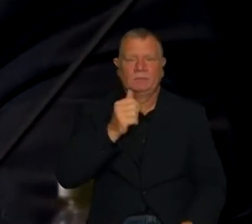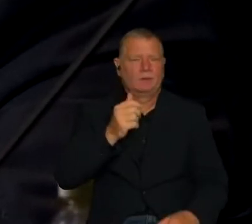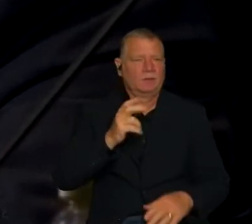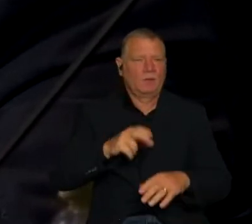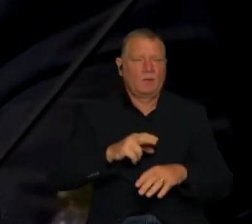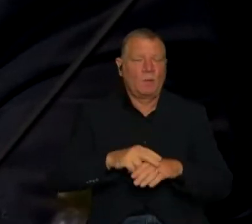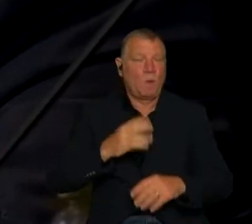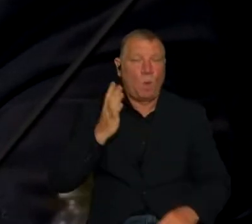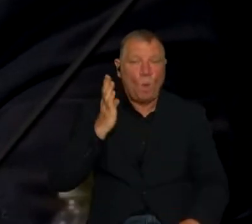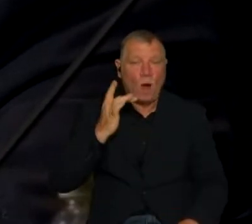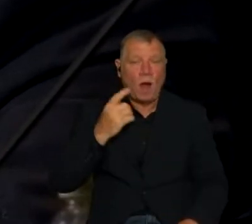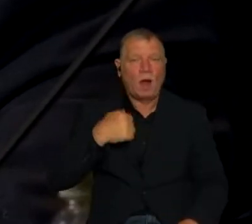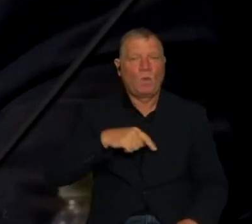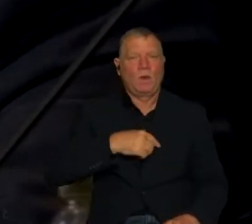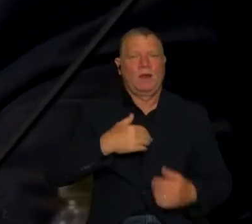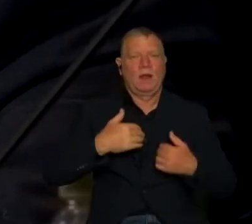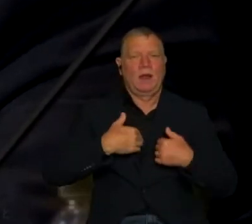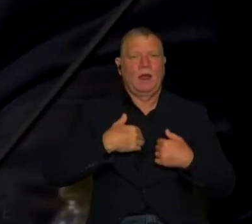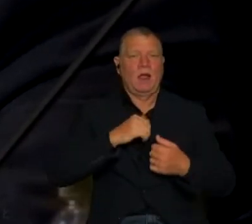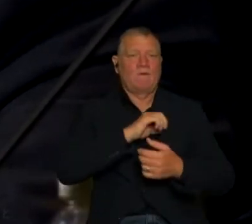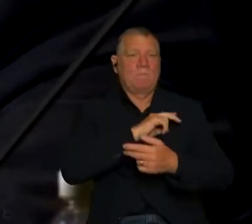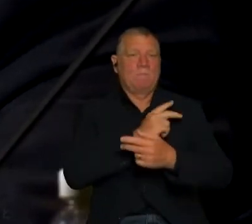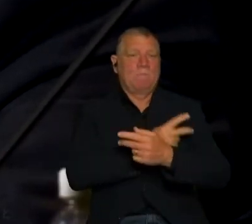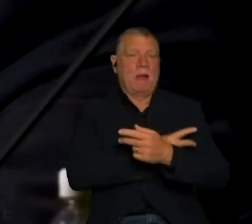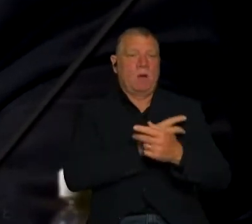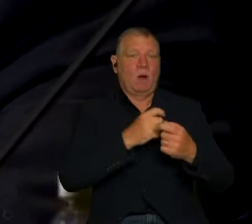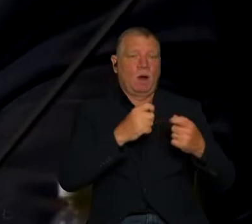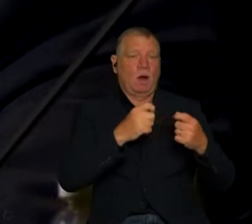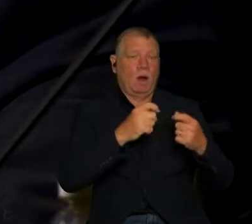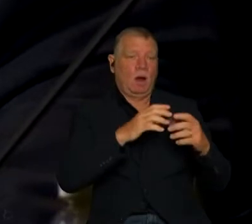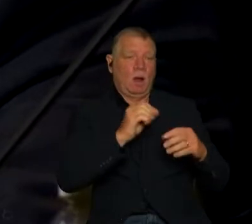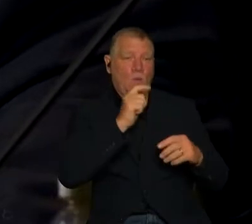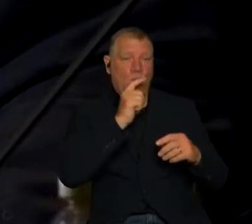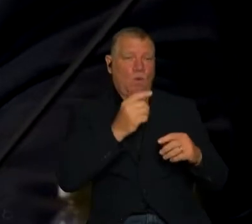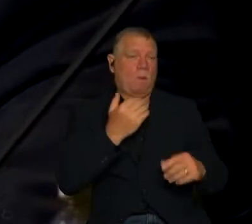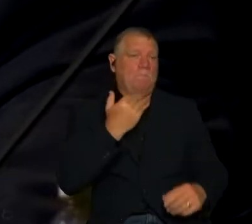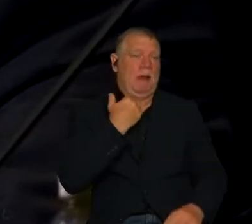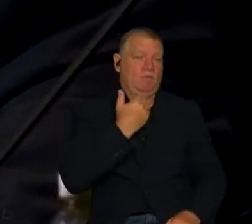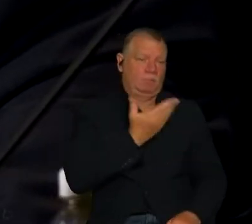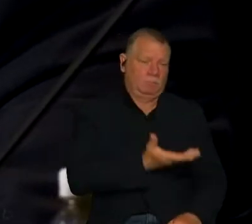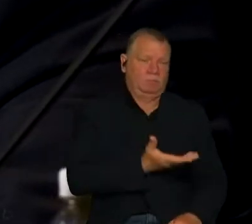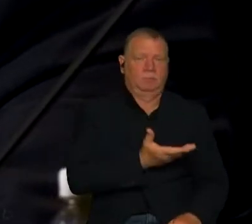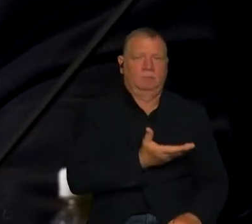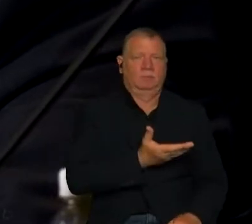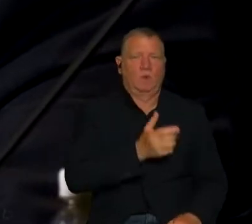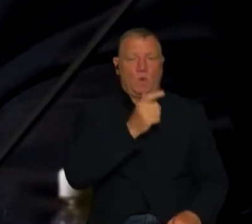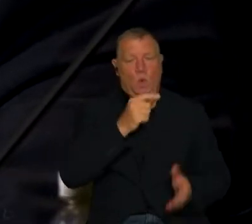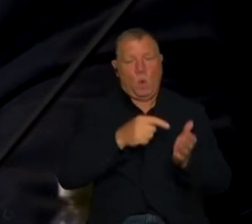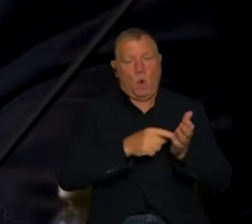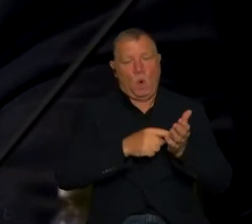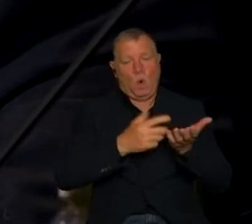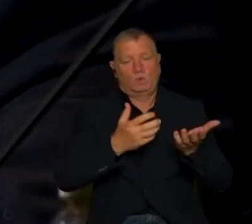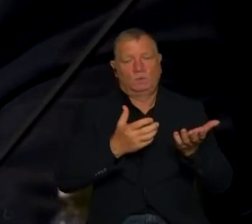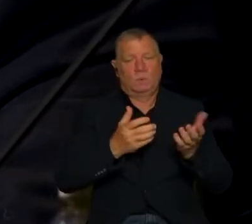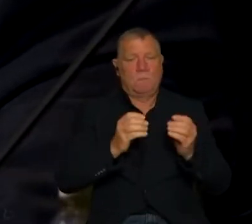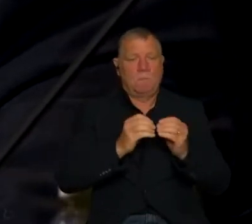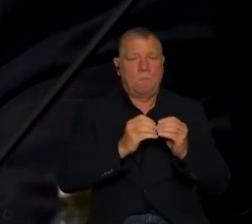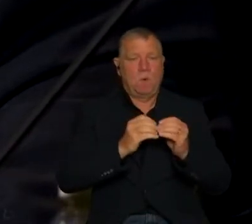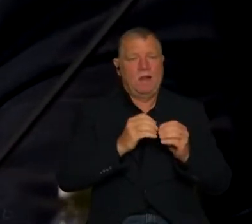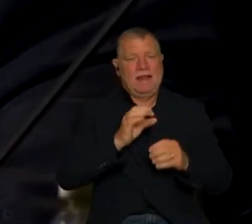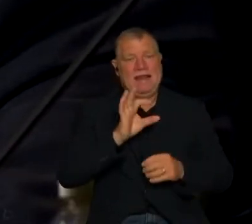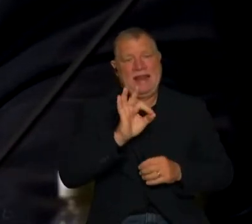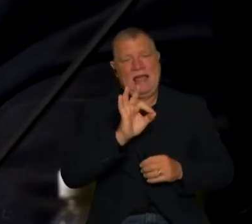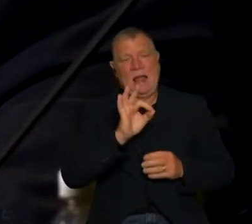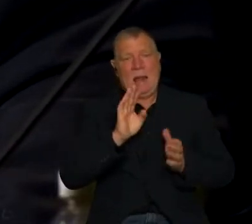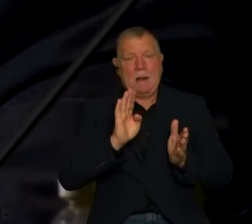we have that is because we have a power company that is bankrupt, a power company that owes over